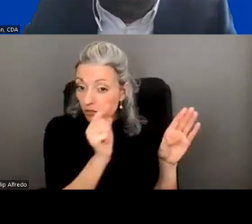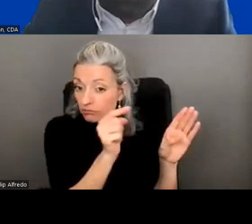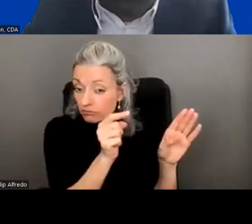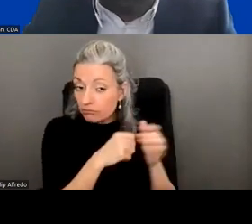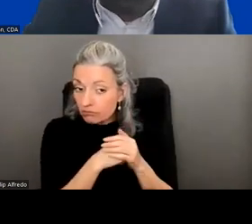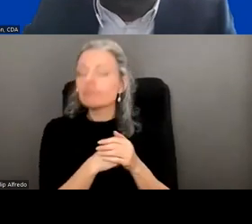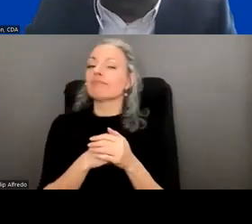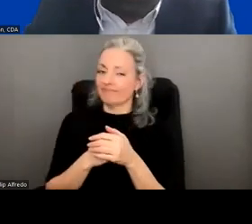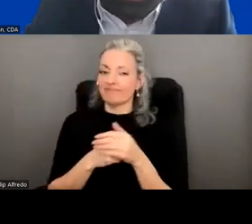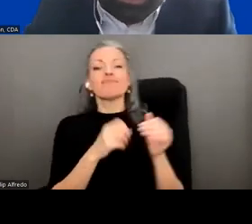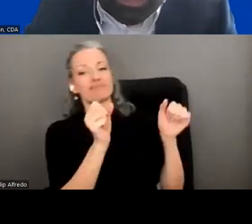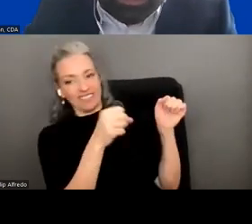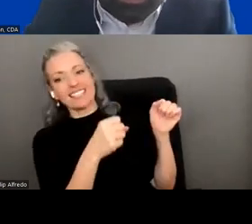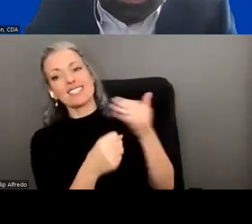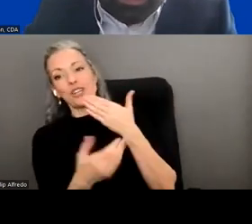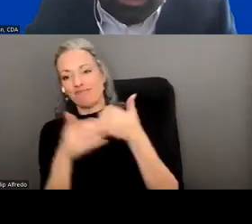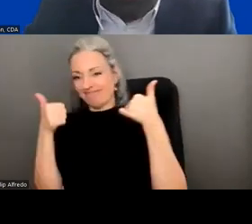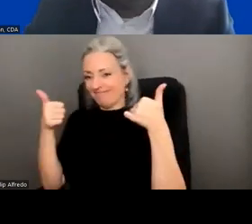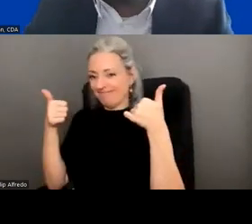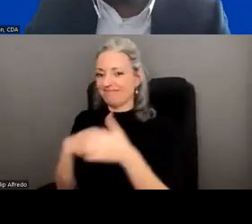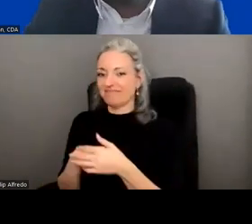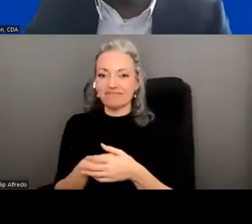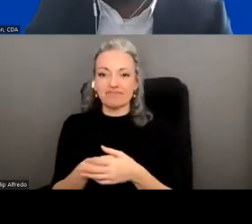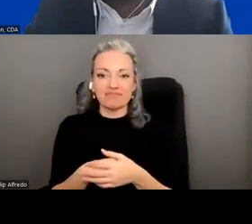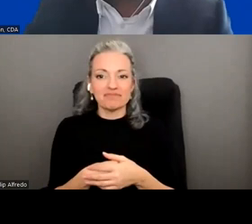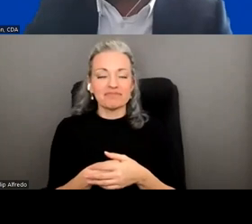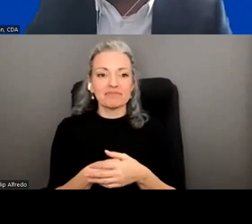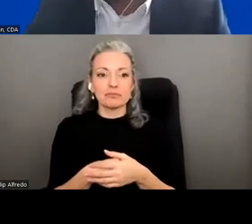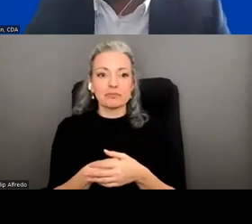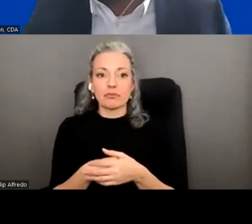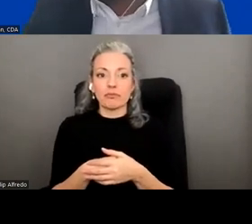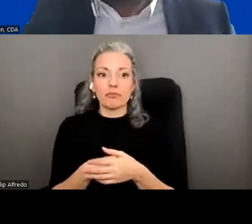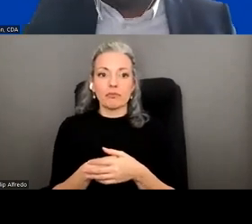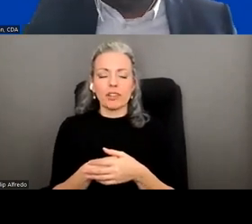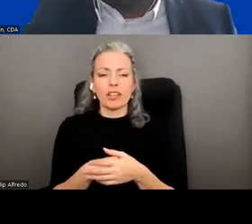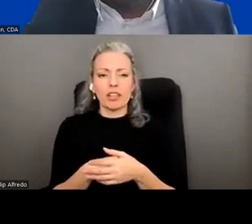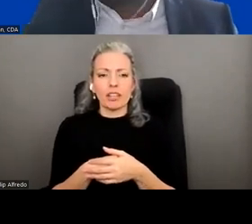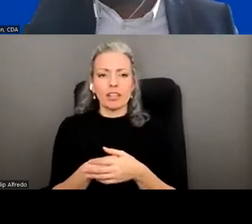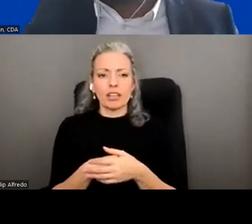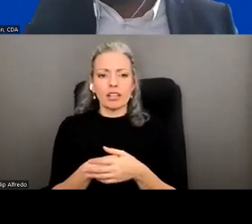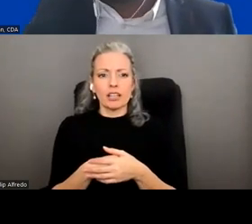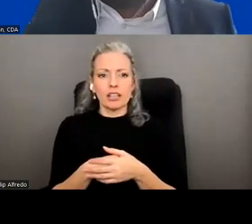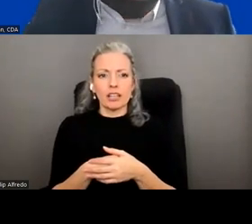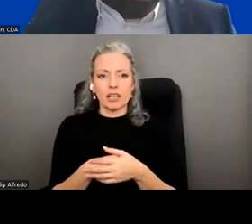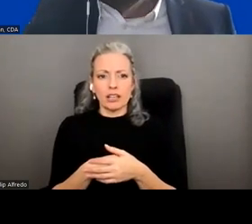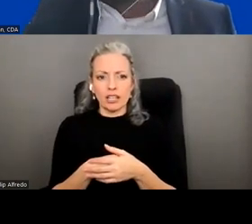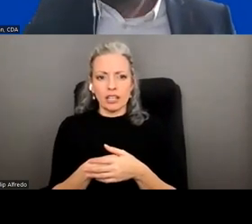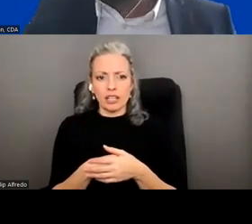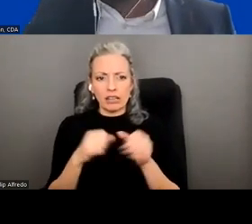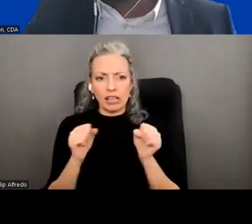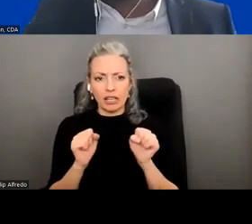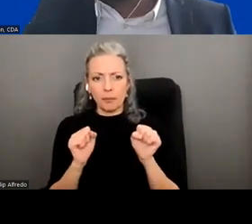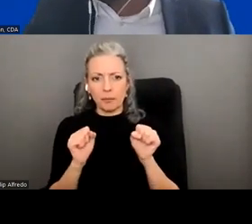Yes. Okay, good. 1 sec here. Okay. And so I just want to, is this large enough? Let me blow it up a little bit.